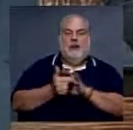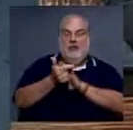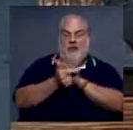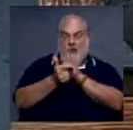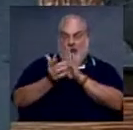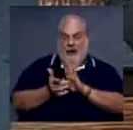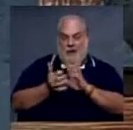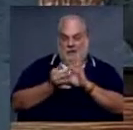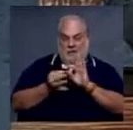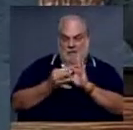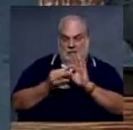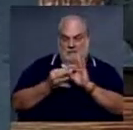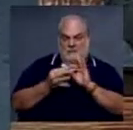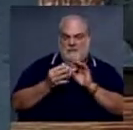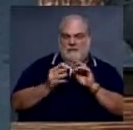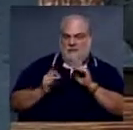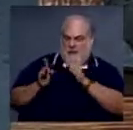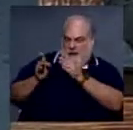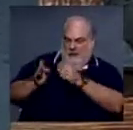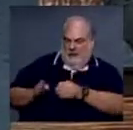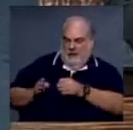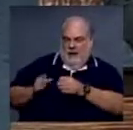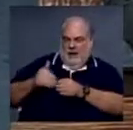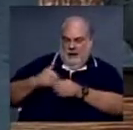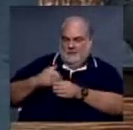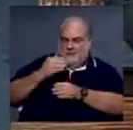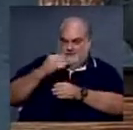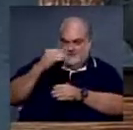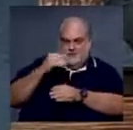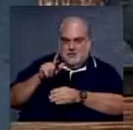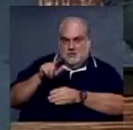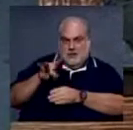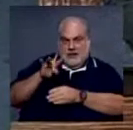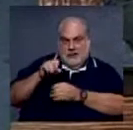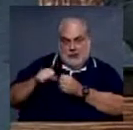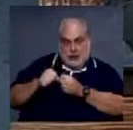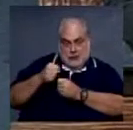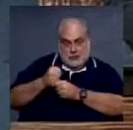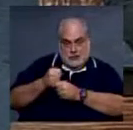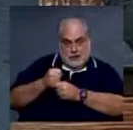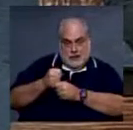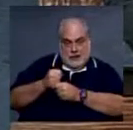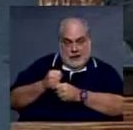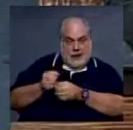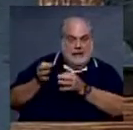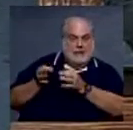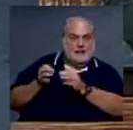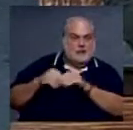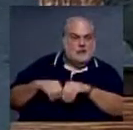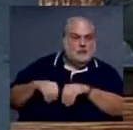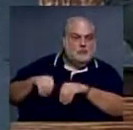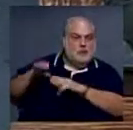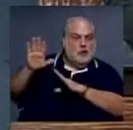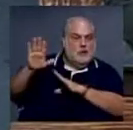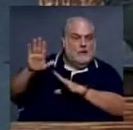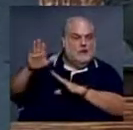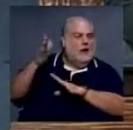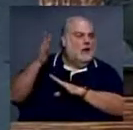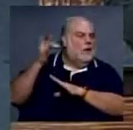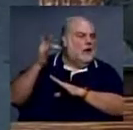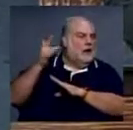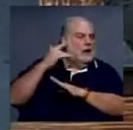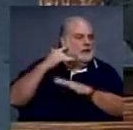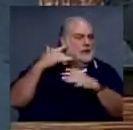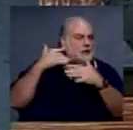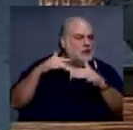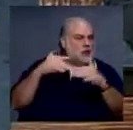that the resident had owned his house for 28 years and had chose to move because of the noise. He stated